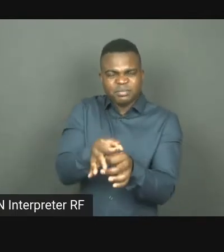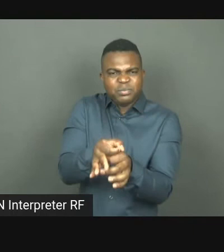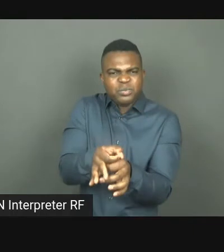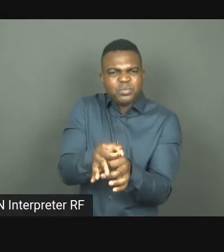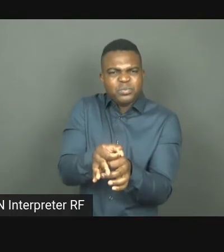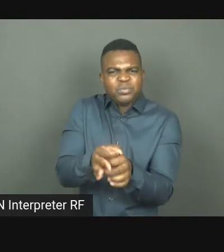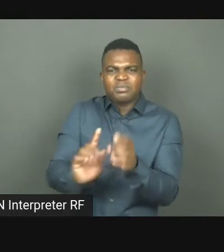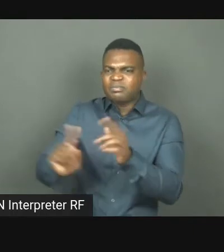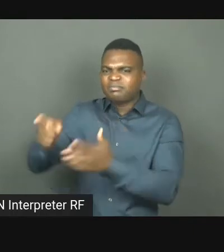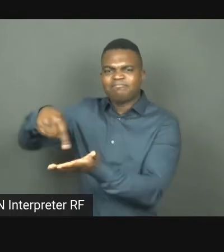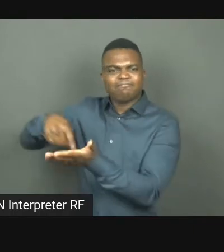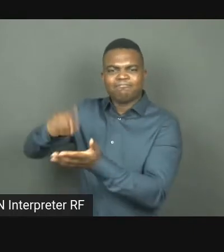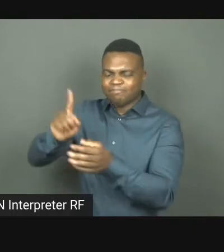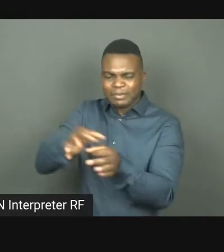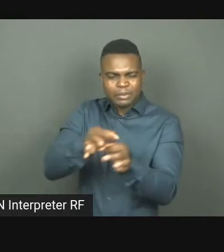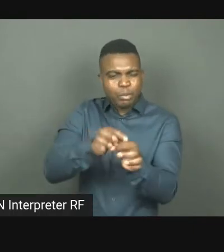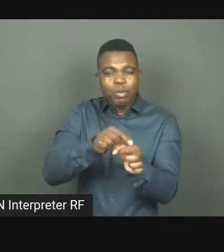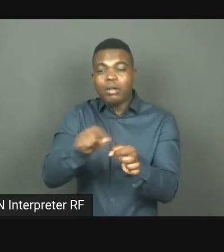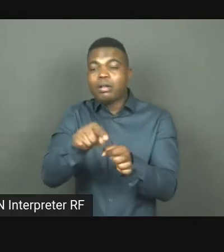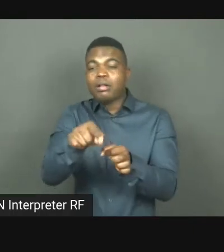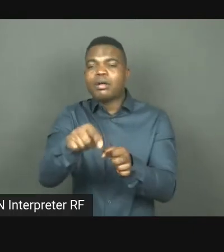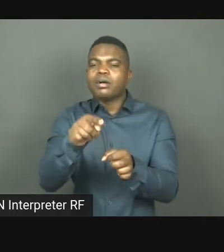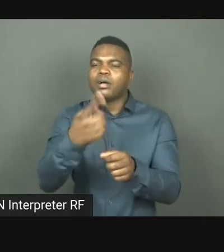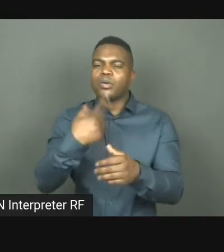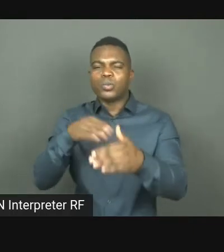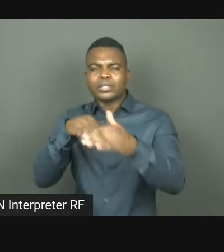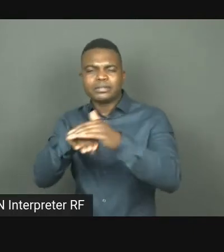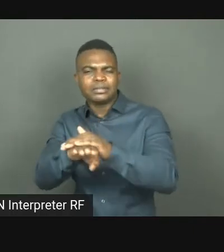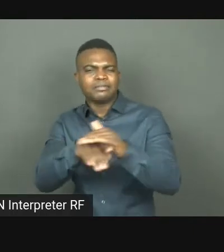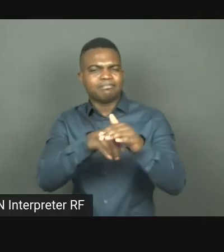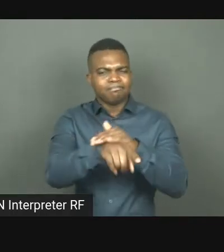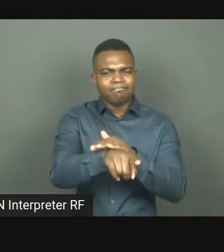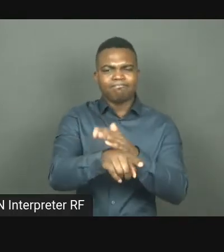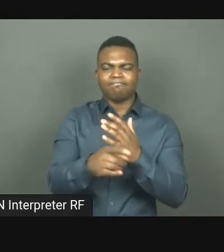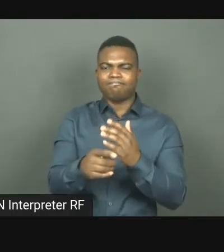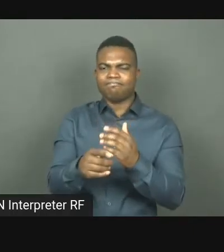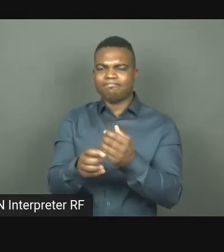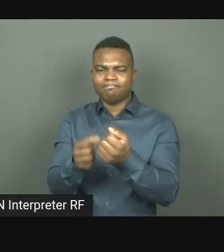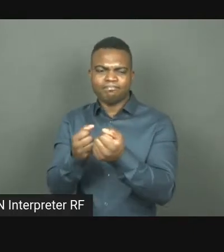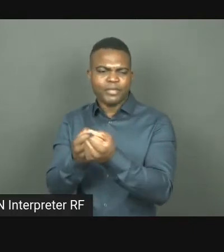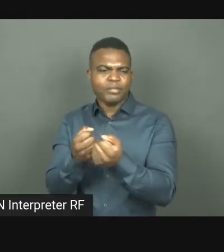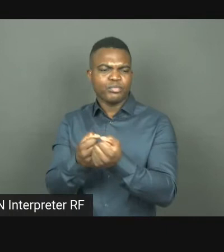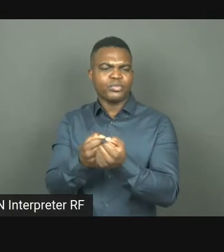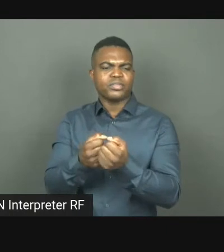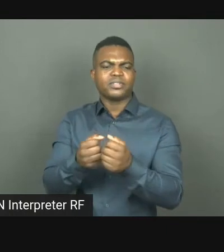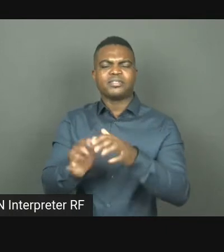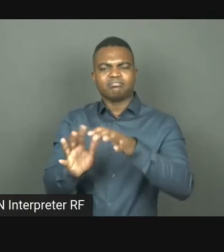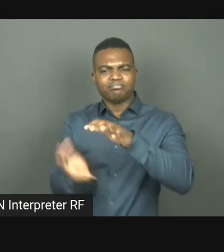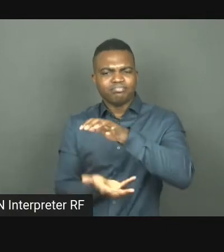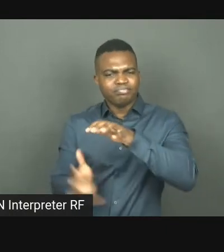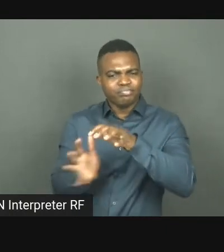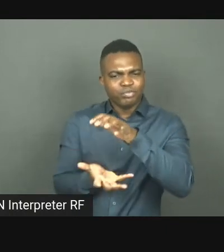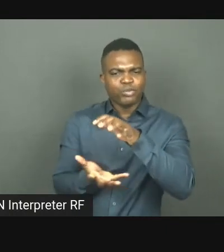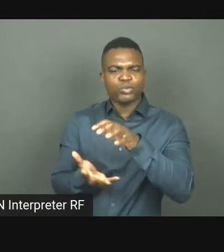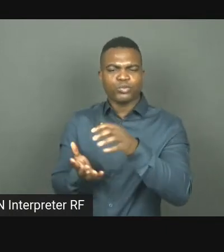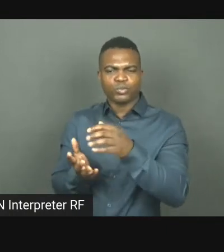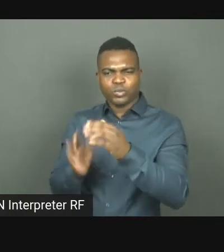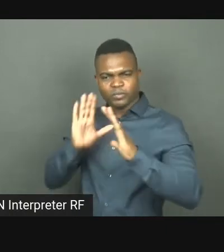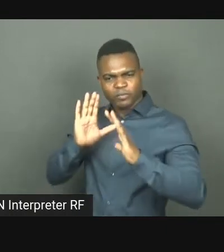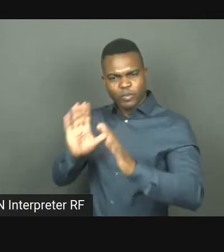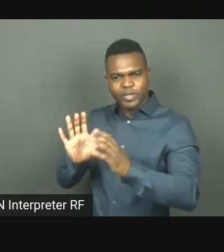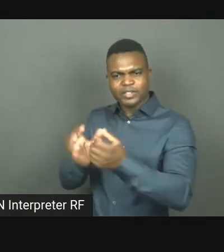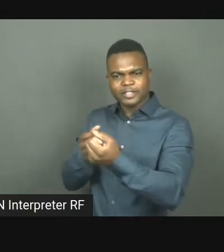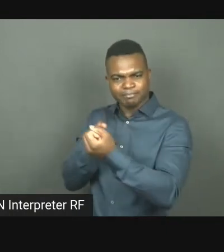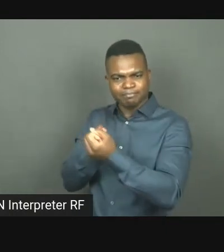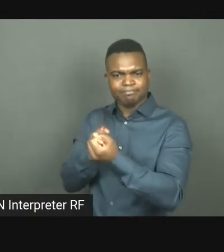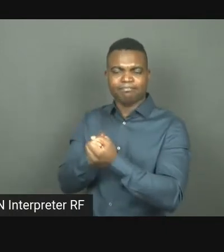America to build on successes related to advocacy and a demand for services, and also to create new models and